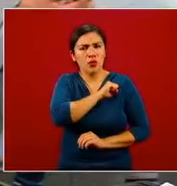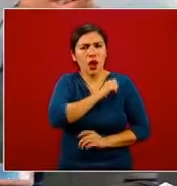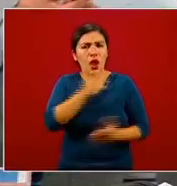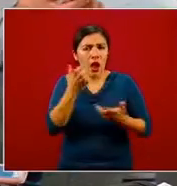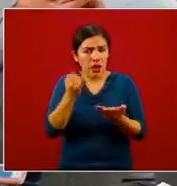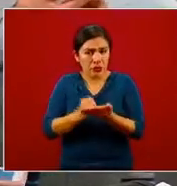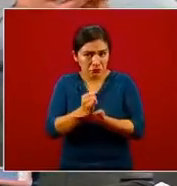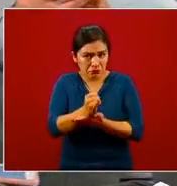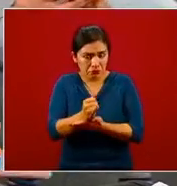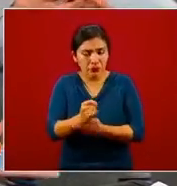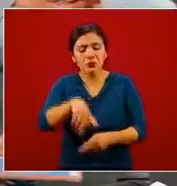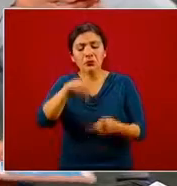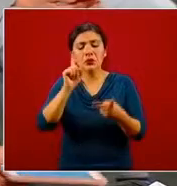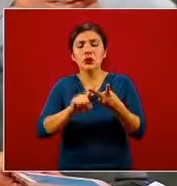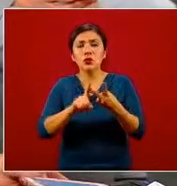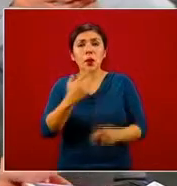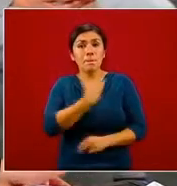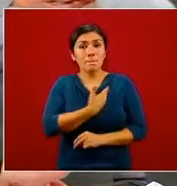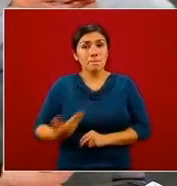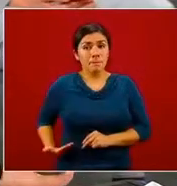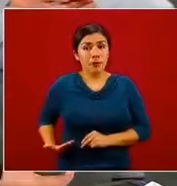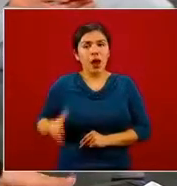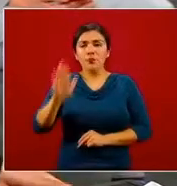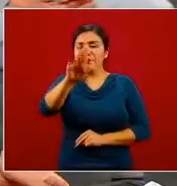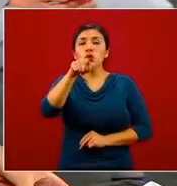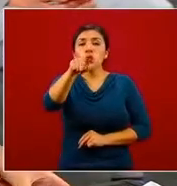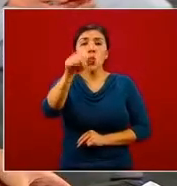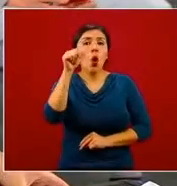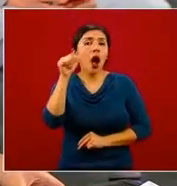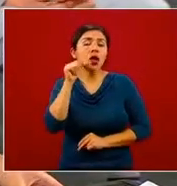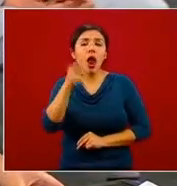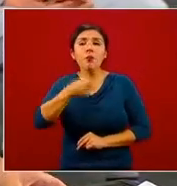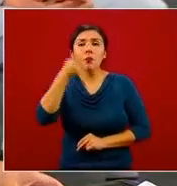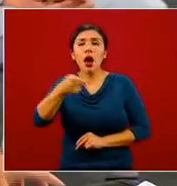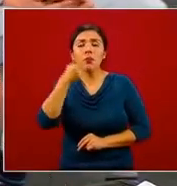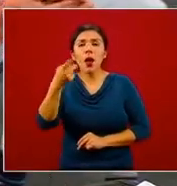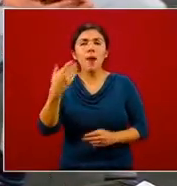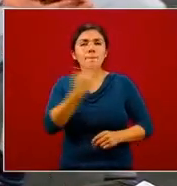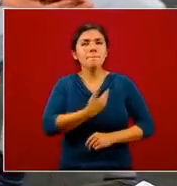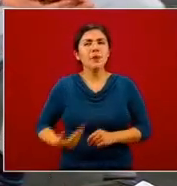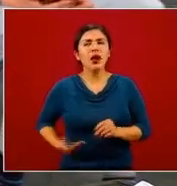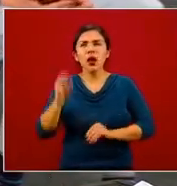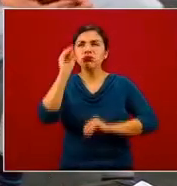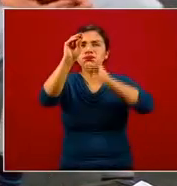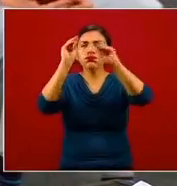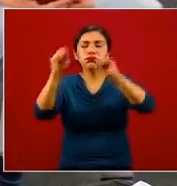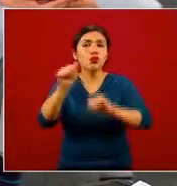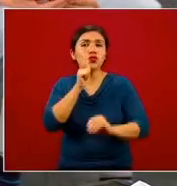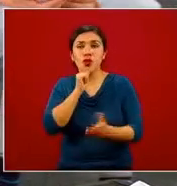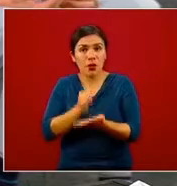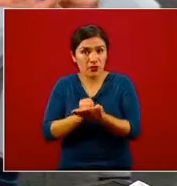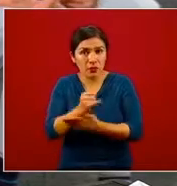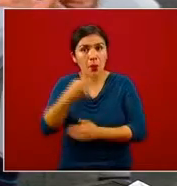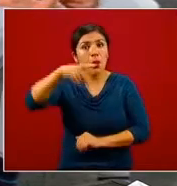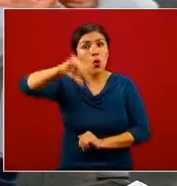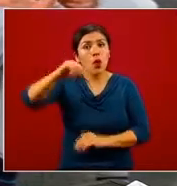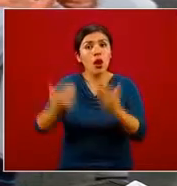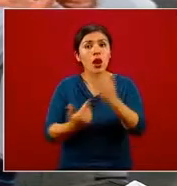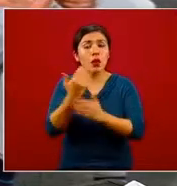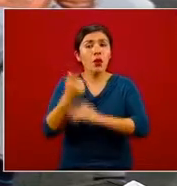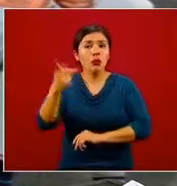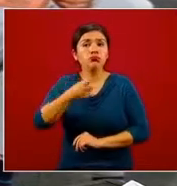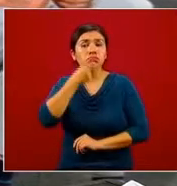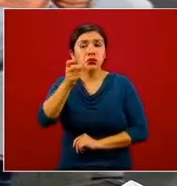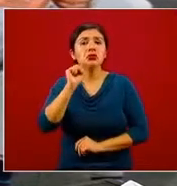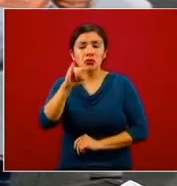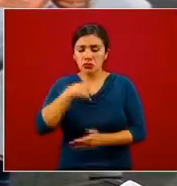stoplight that you're going to be presenting tomorrow is the measure being approved by the Health Institute.